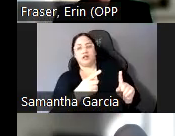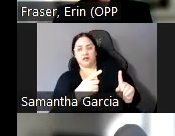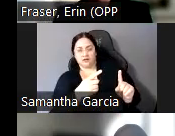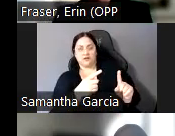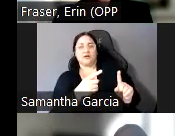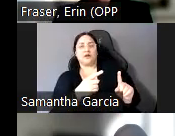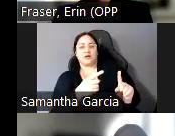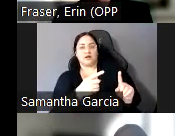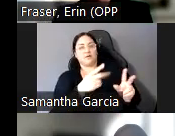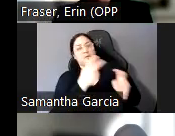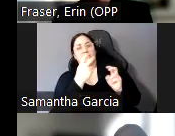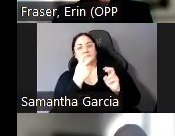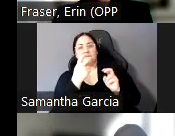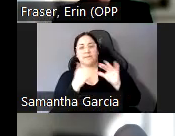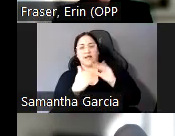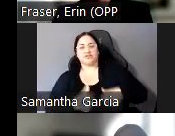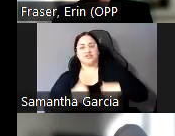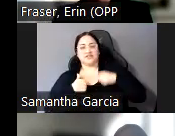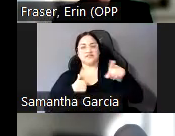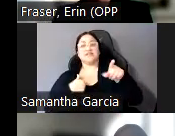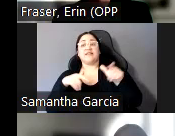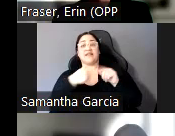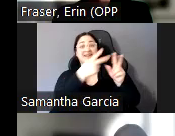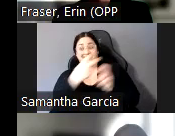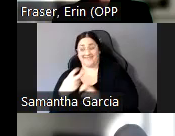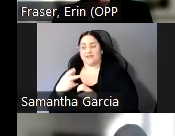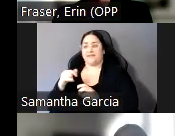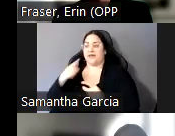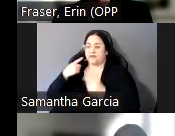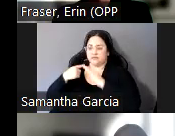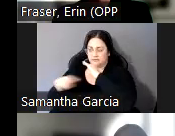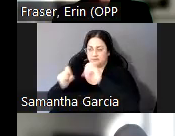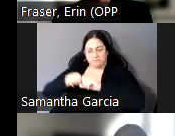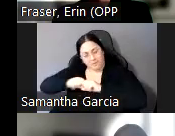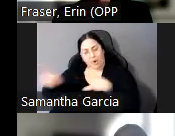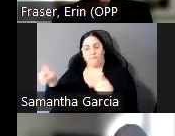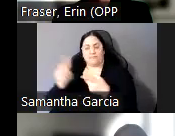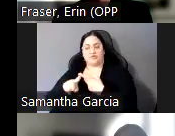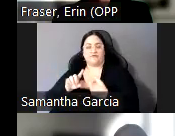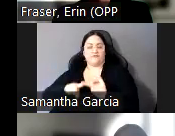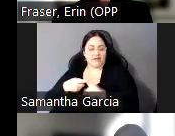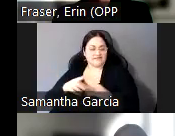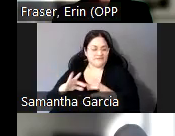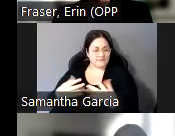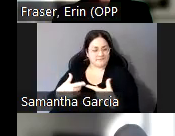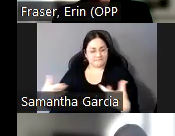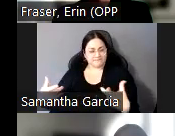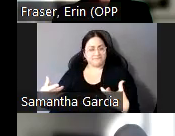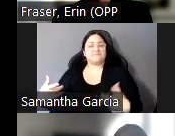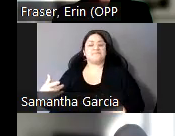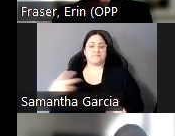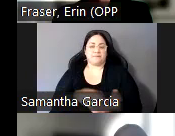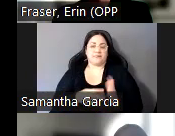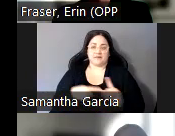contacts. So just be mindful of that. We always say, call these people on another form of communication. Maybe